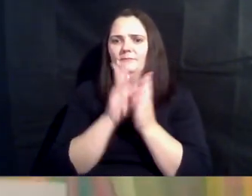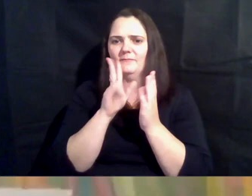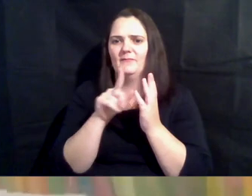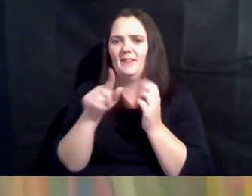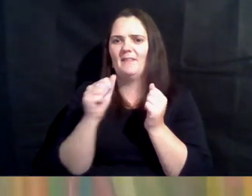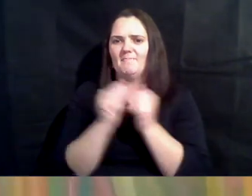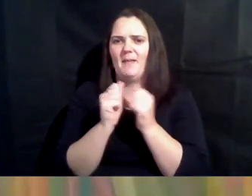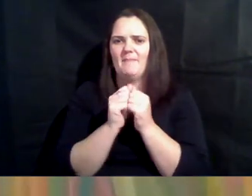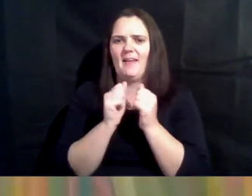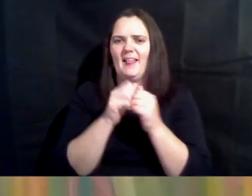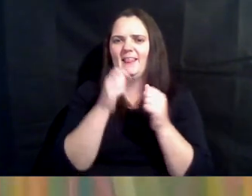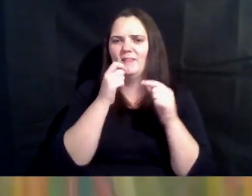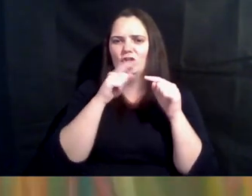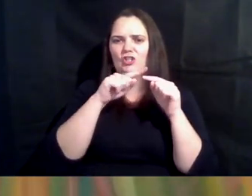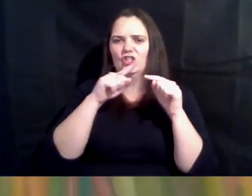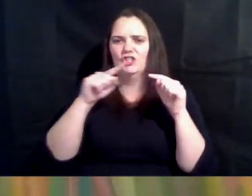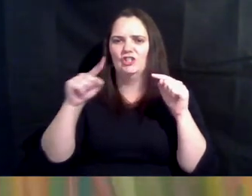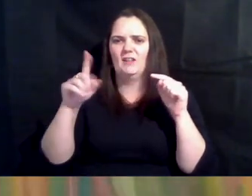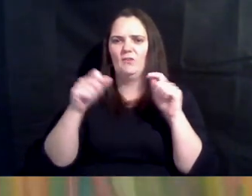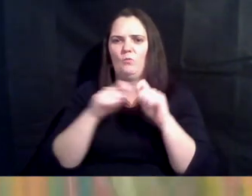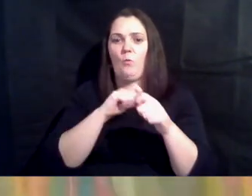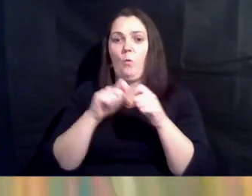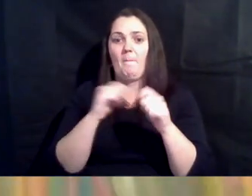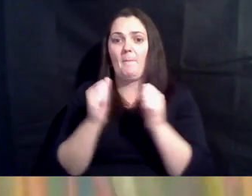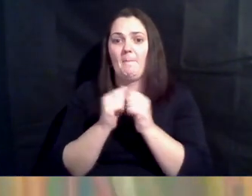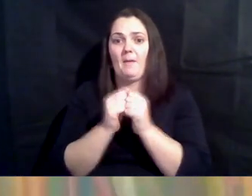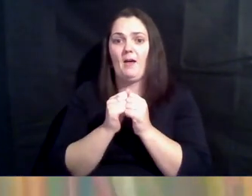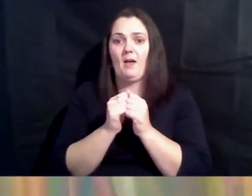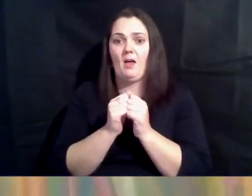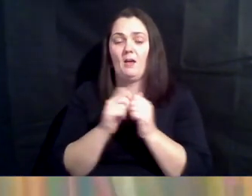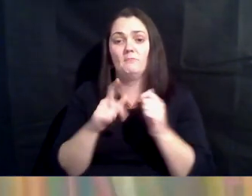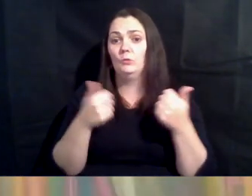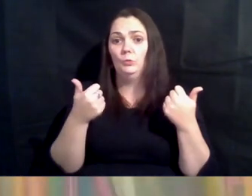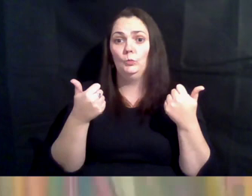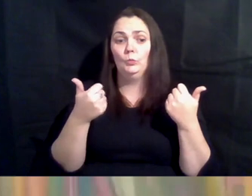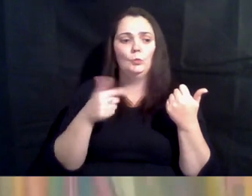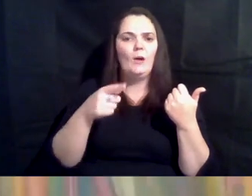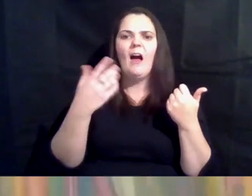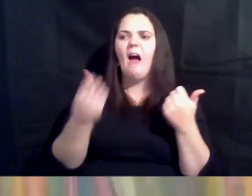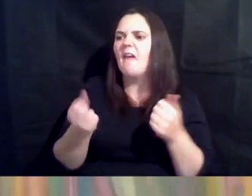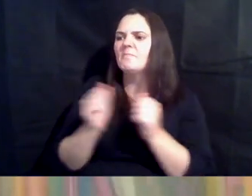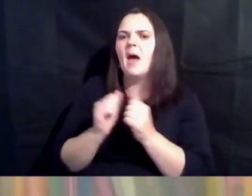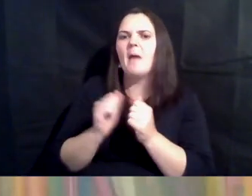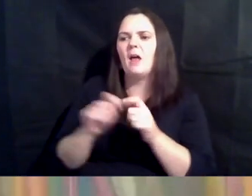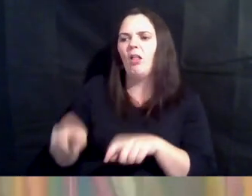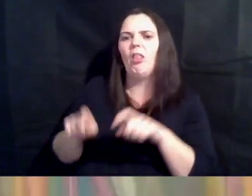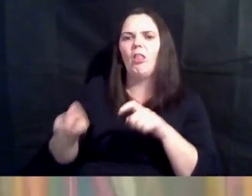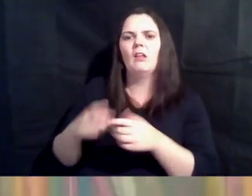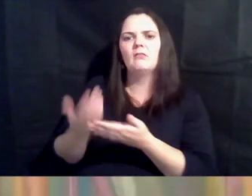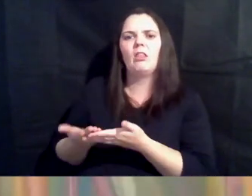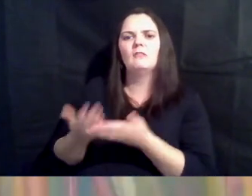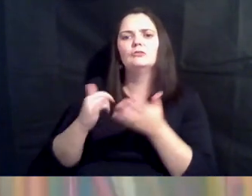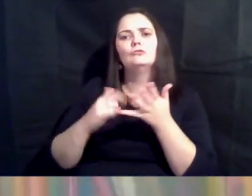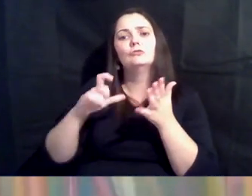schminky piece of paper. It's quite torn, and again, it's a really fun way to use some scrap paper as well, this activity.